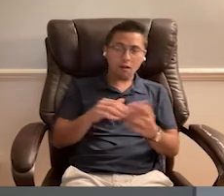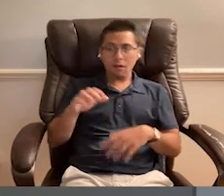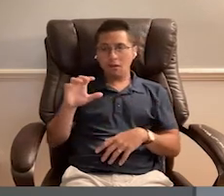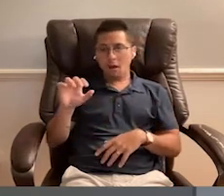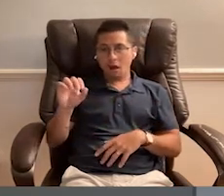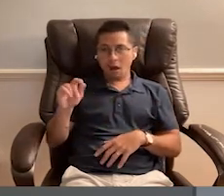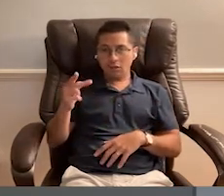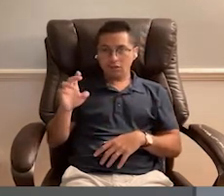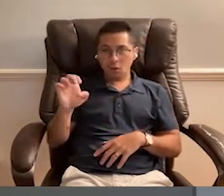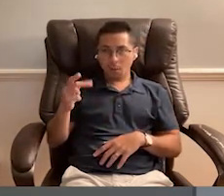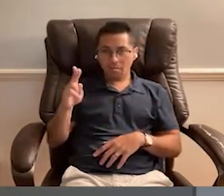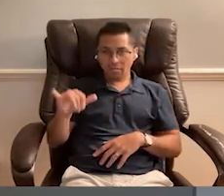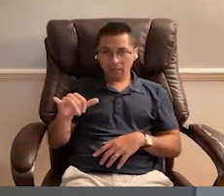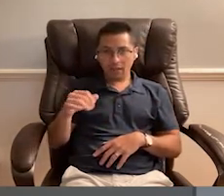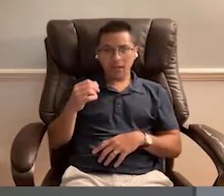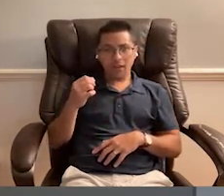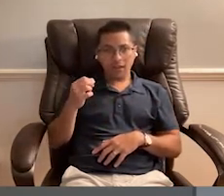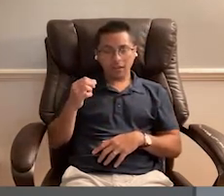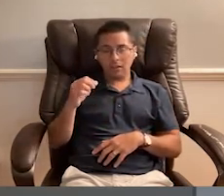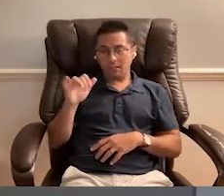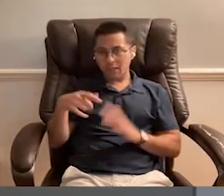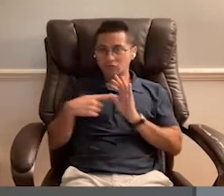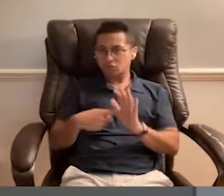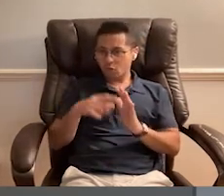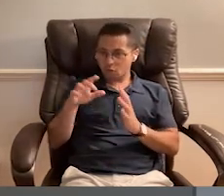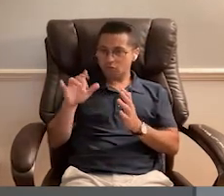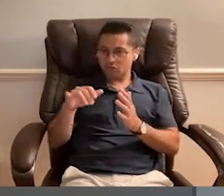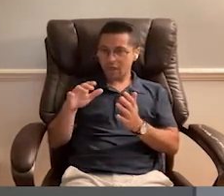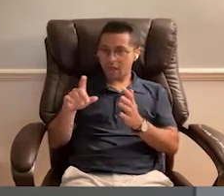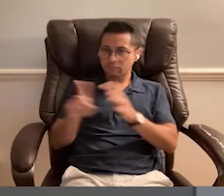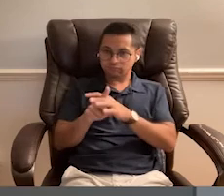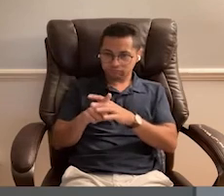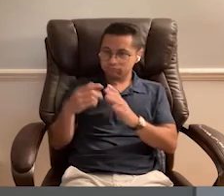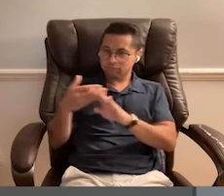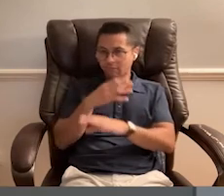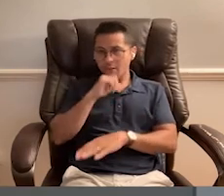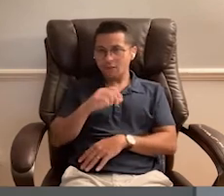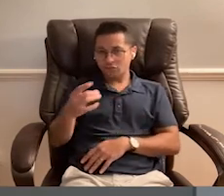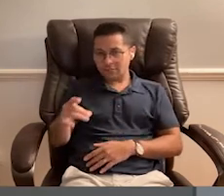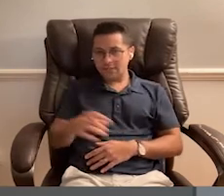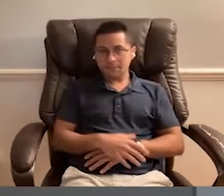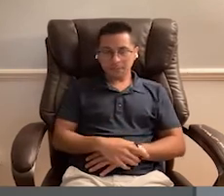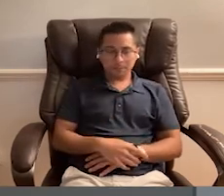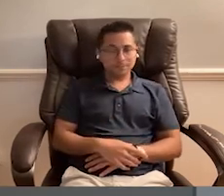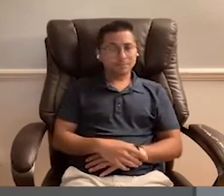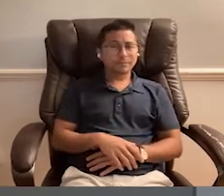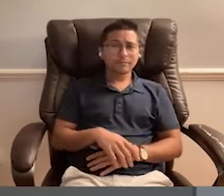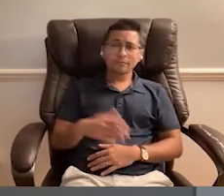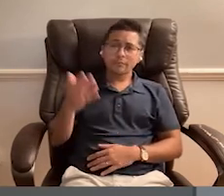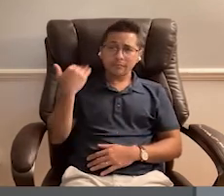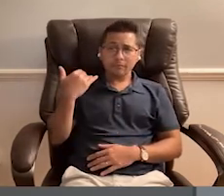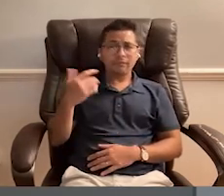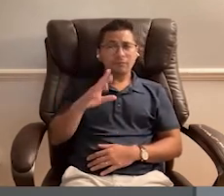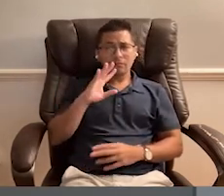by documentation from either a medical doctor, doctor of osteopathy, or medical records that document the diagnosis of Prader-Willi syndrome prior to